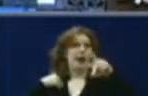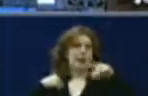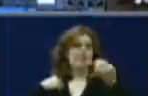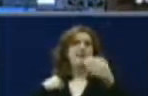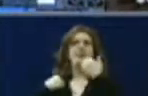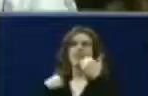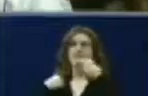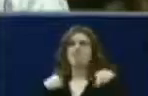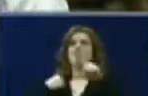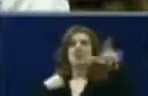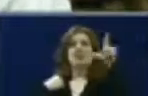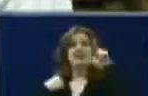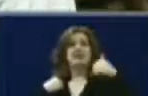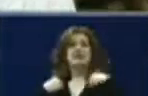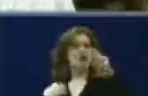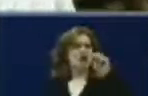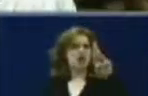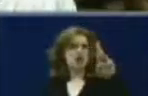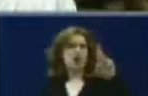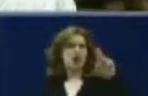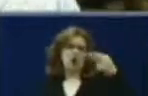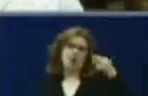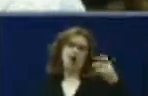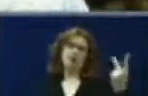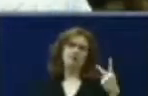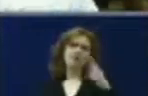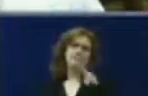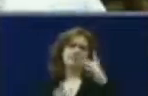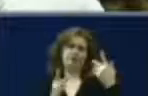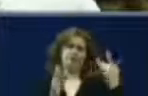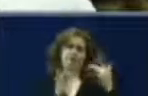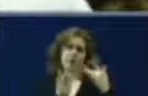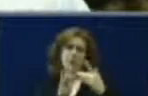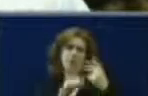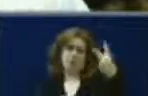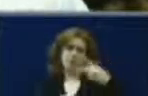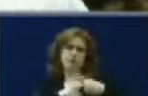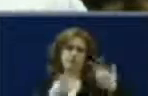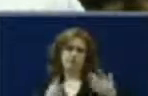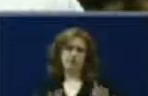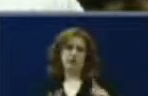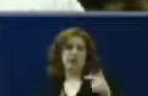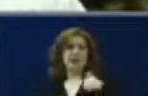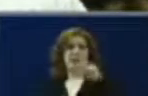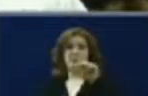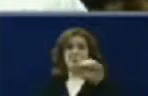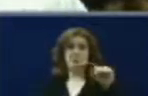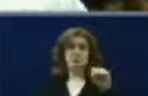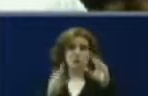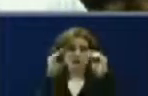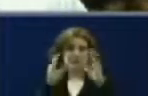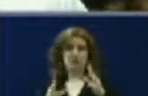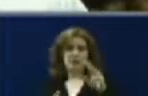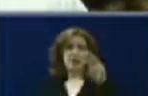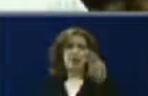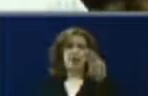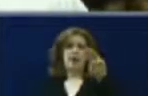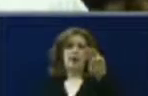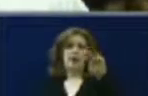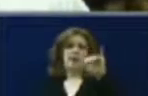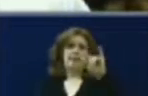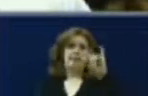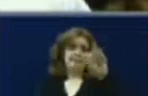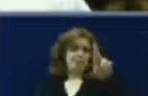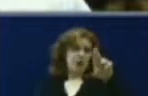me. Dr. Hargens, we have spoken on 2 occasions. I'm a middle school teacher at Minor Daniels Academy.